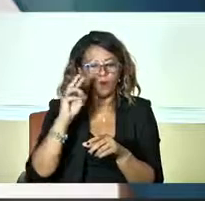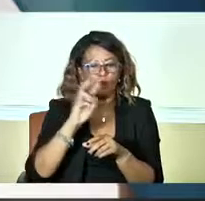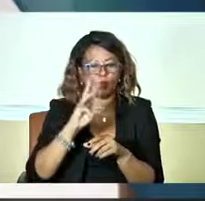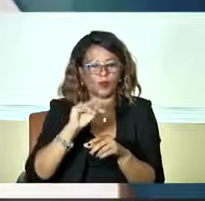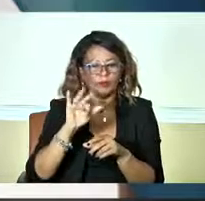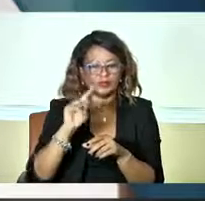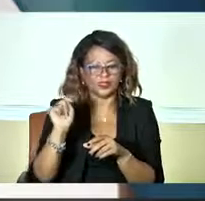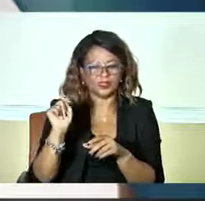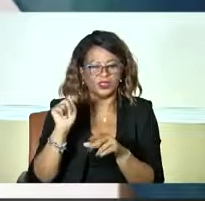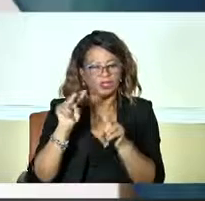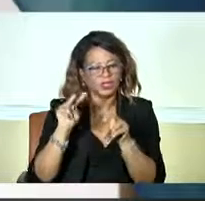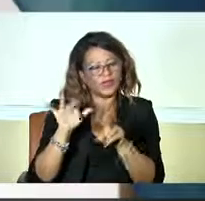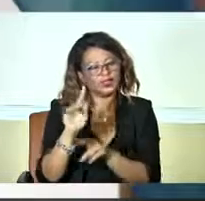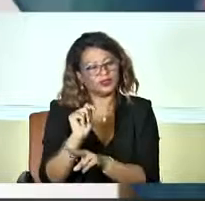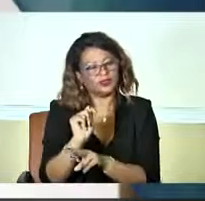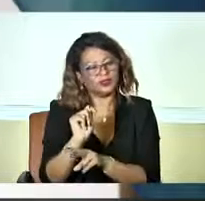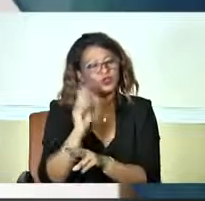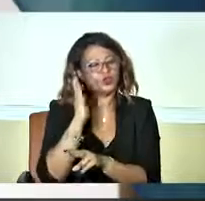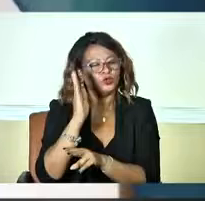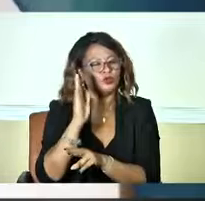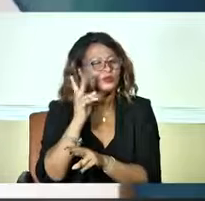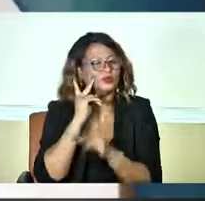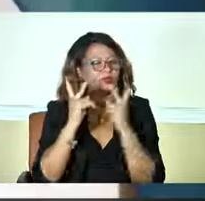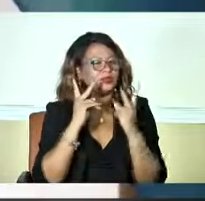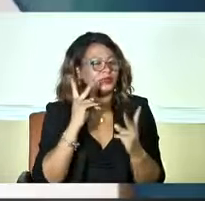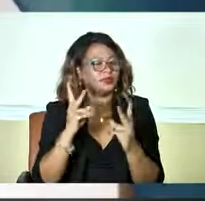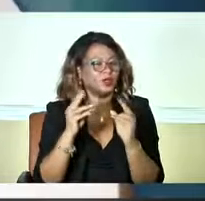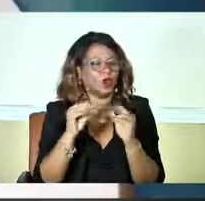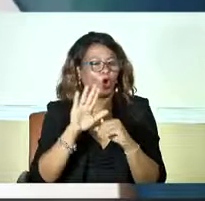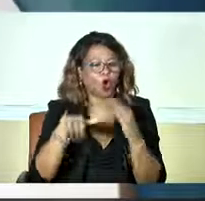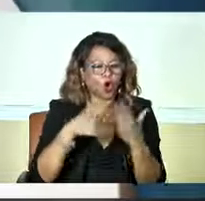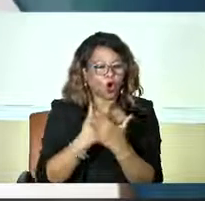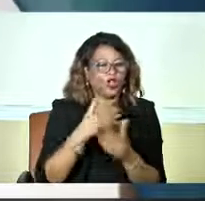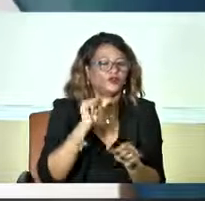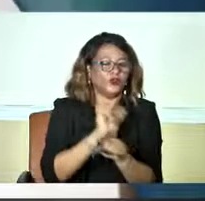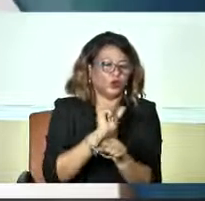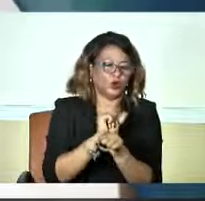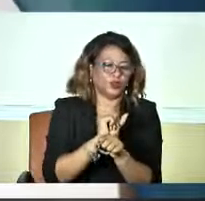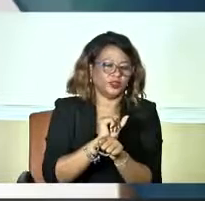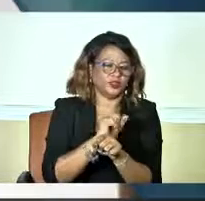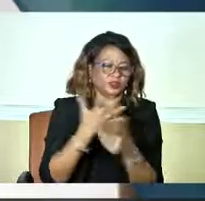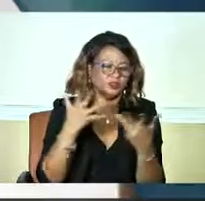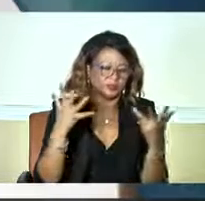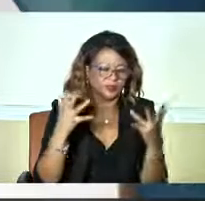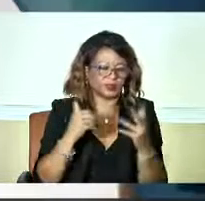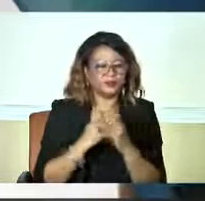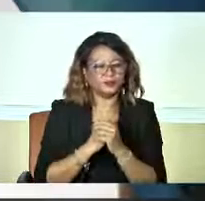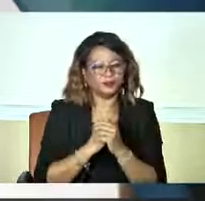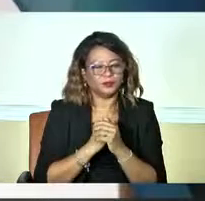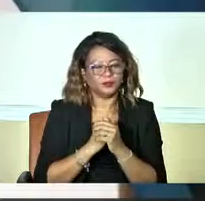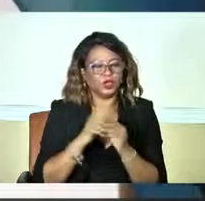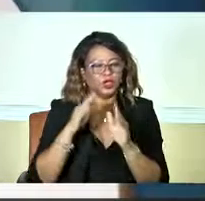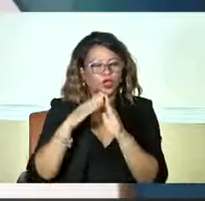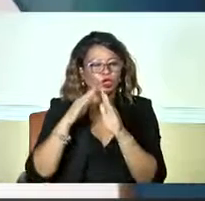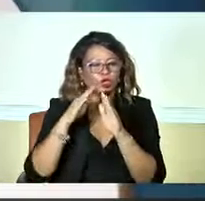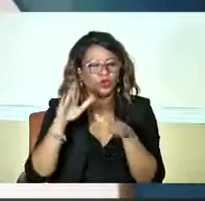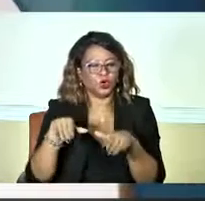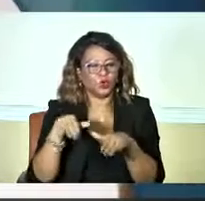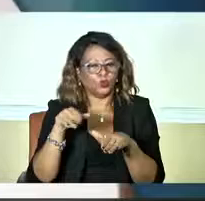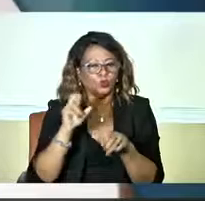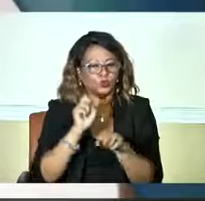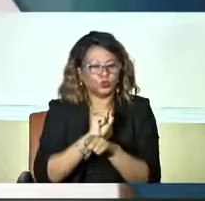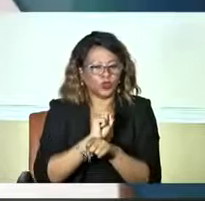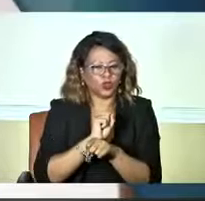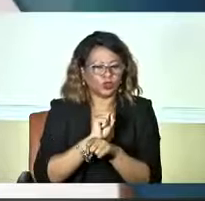website. Take a look at it. You will be able to see all of the work that would have been done. The Holmes Rock Junior High